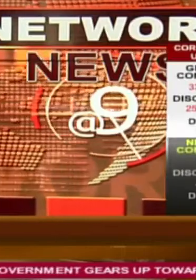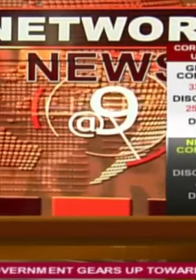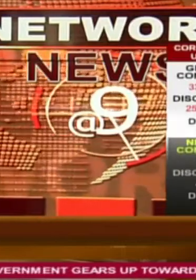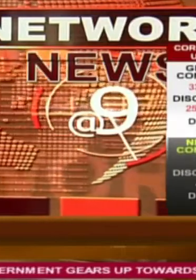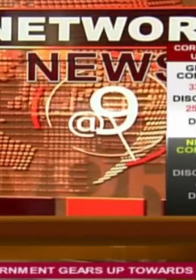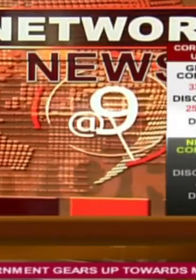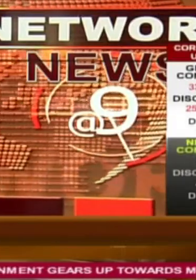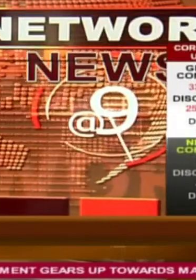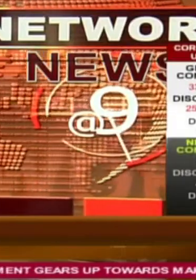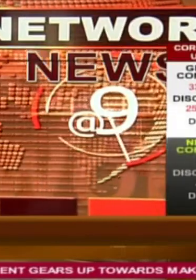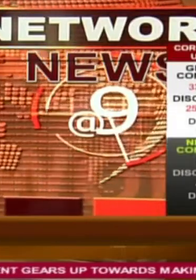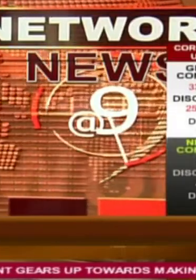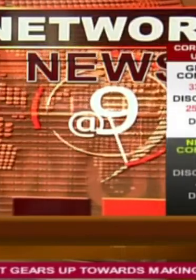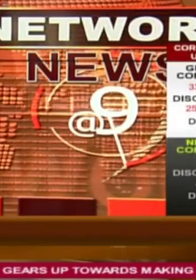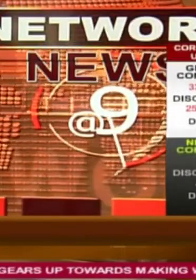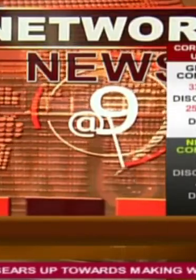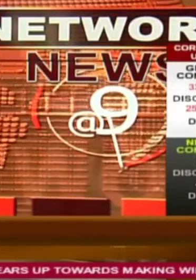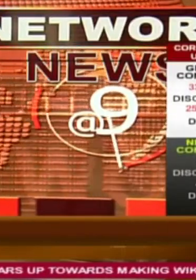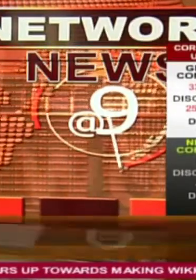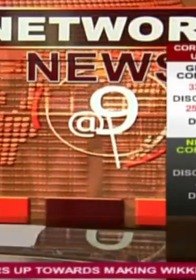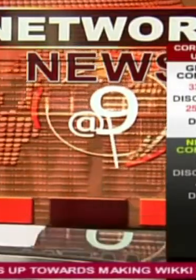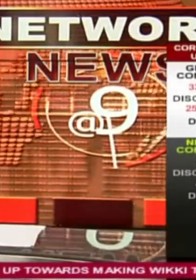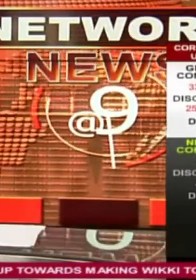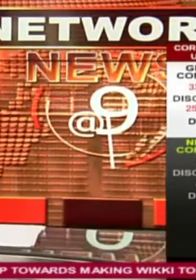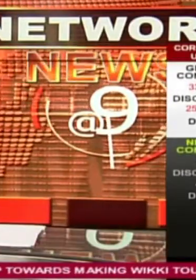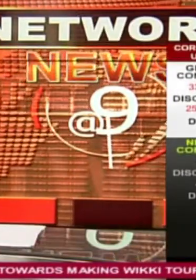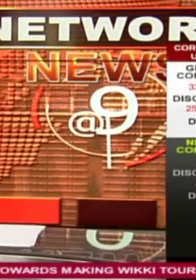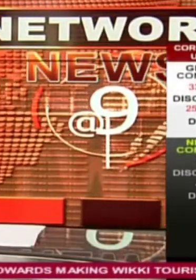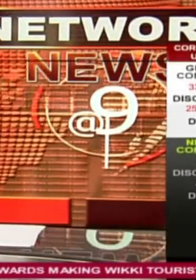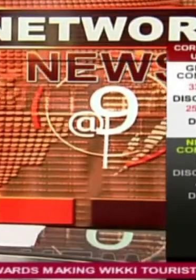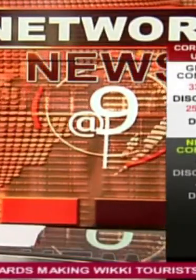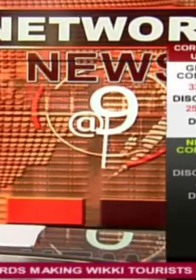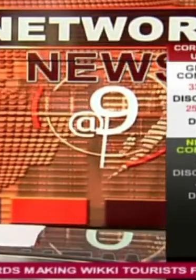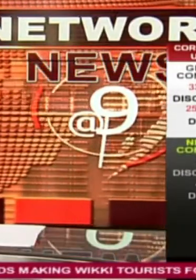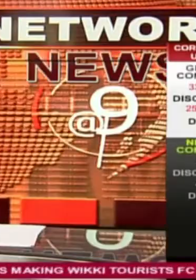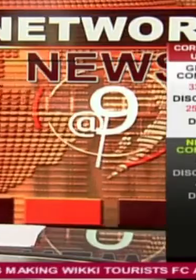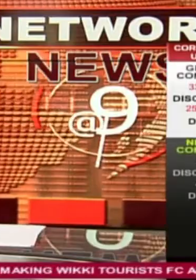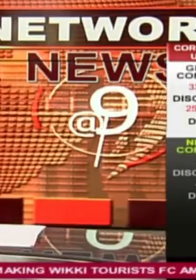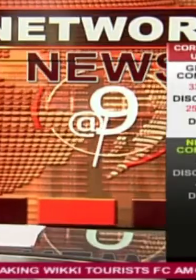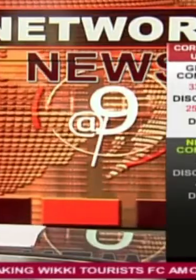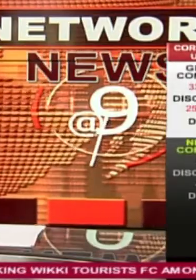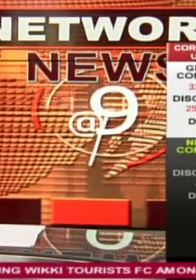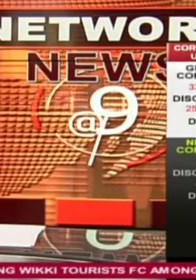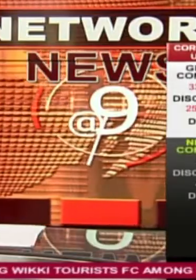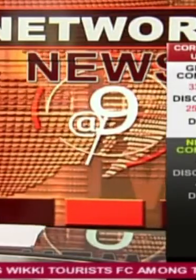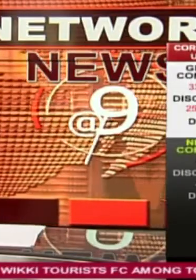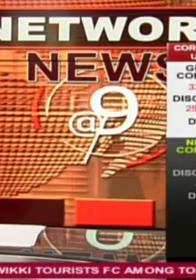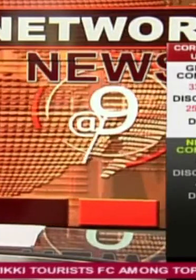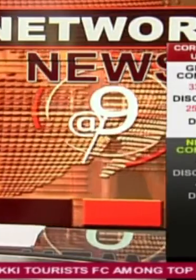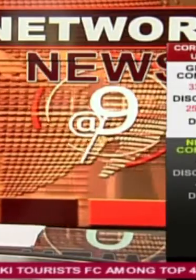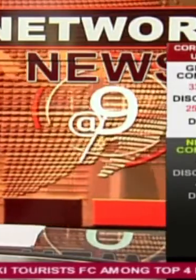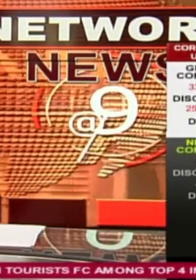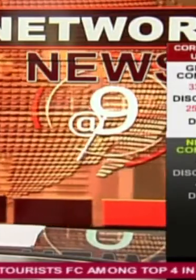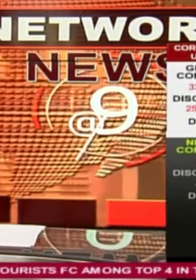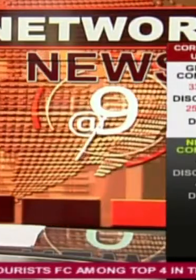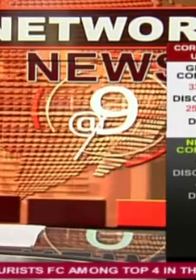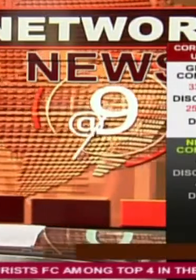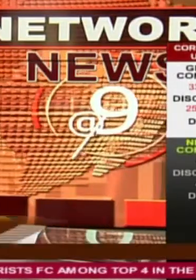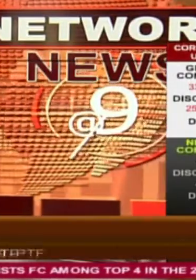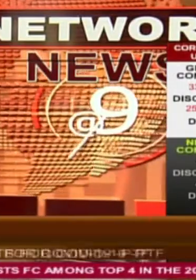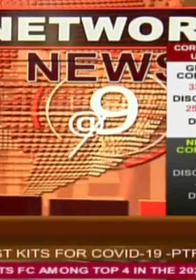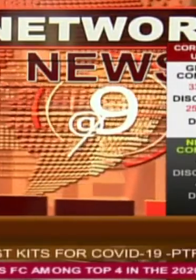Nigeria has recorded a milestone in the national and global response against COVID-19 by developing a molecular test kit